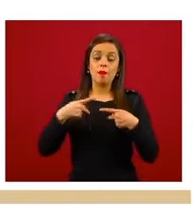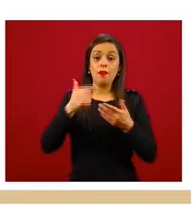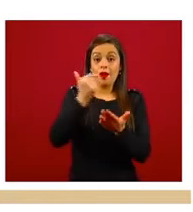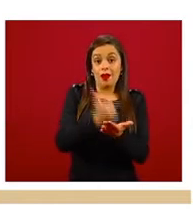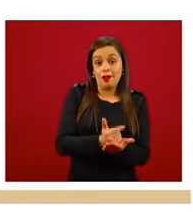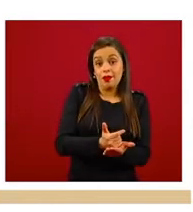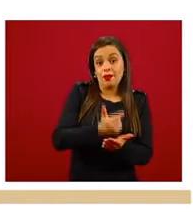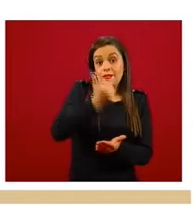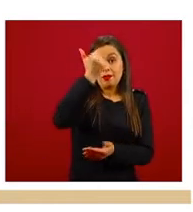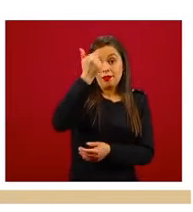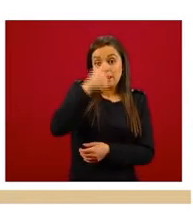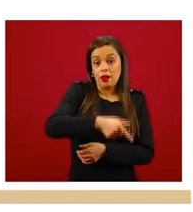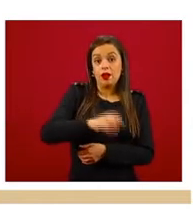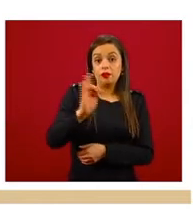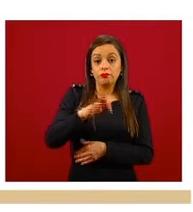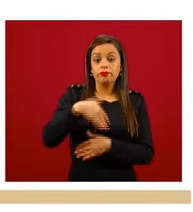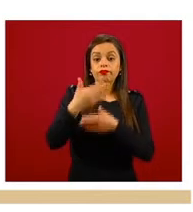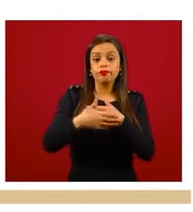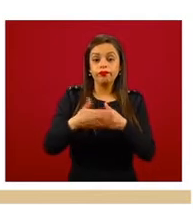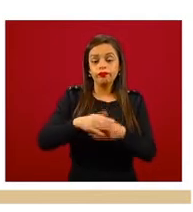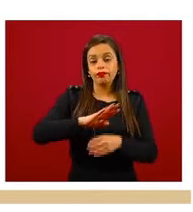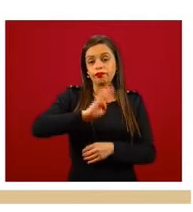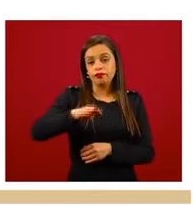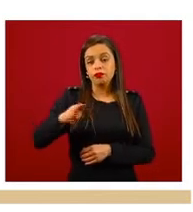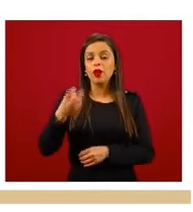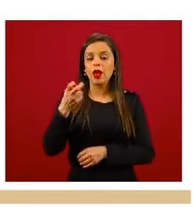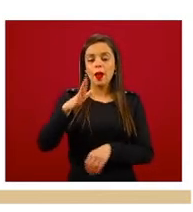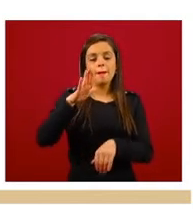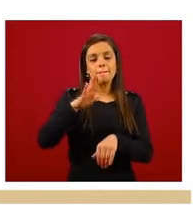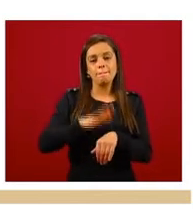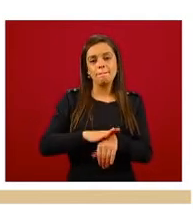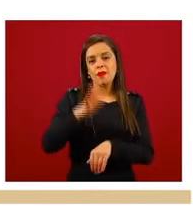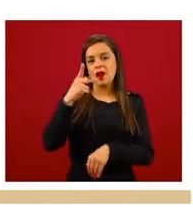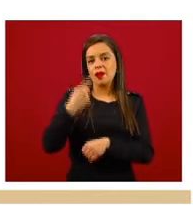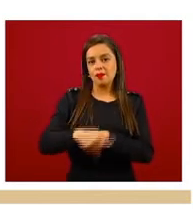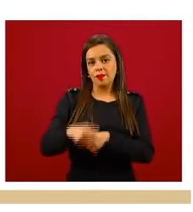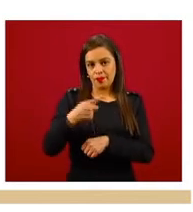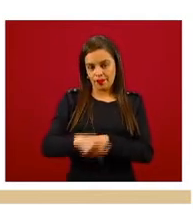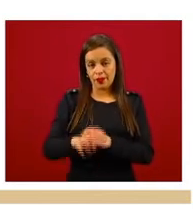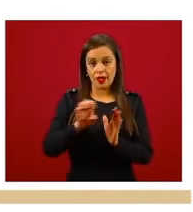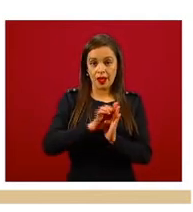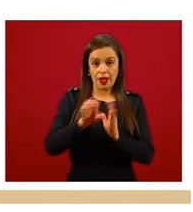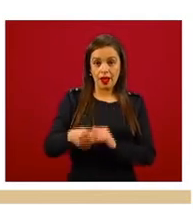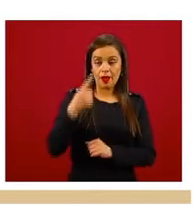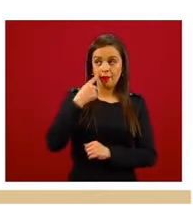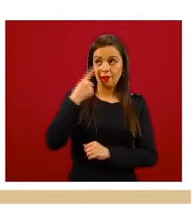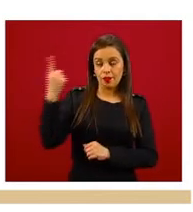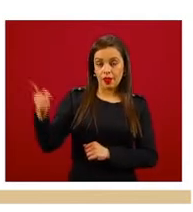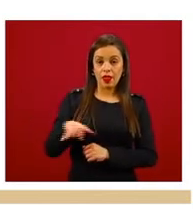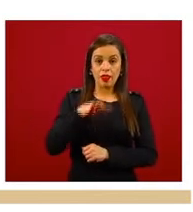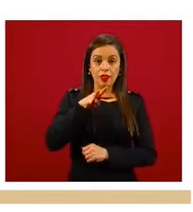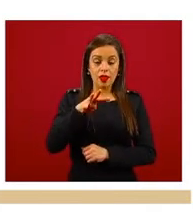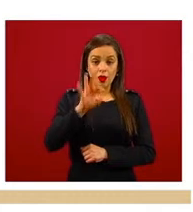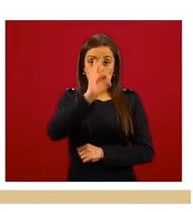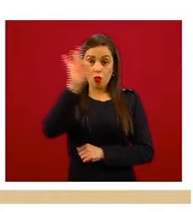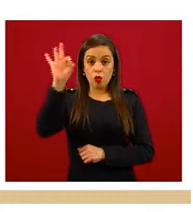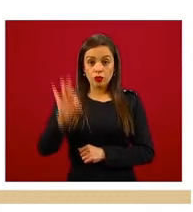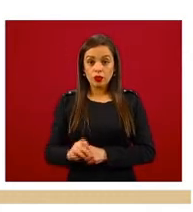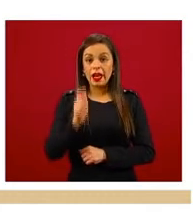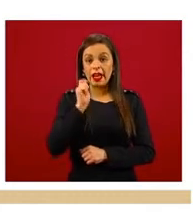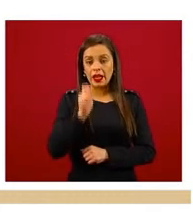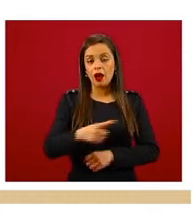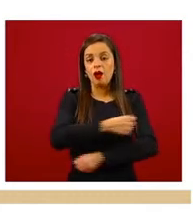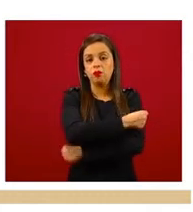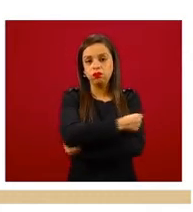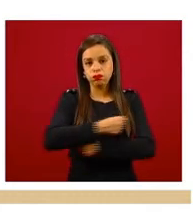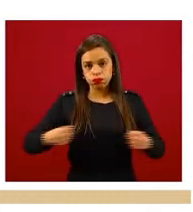that for those who have presented complications are at a given risk group. You can see